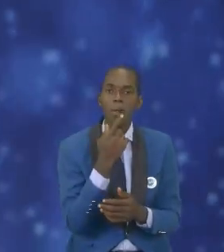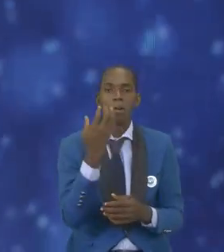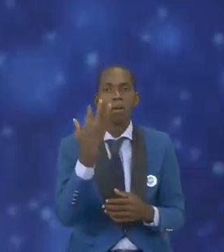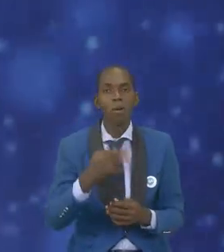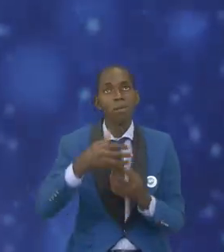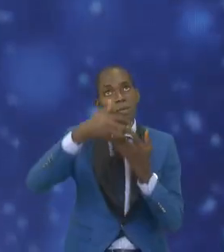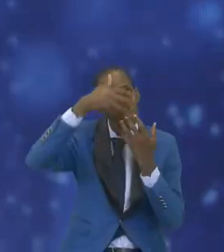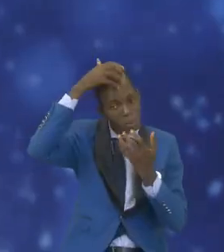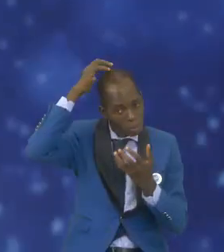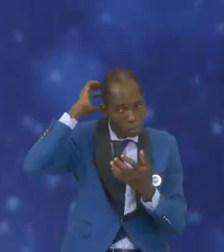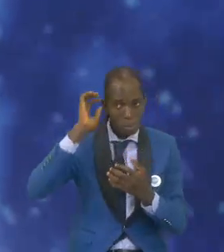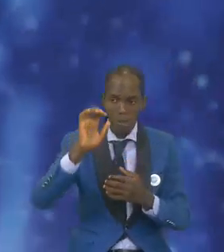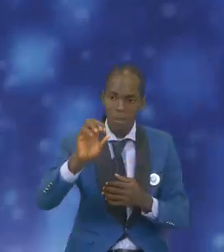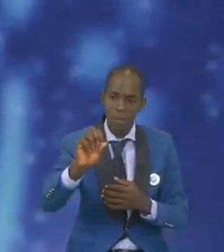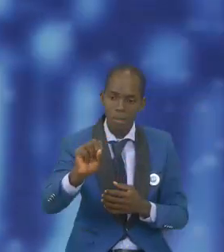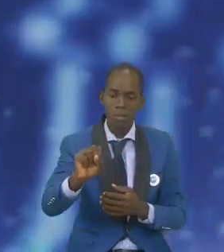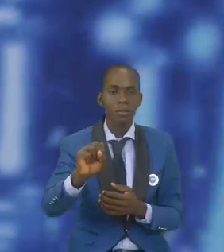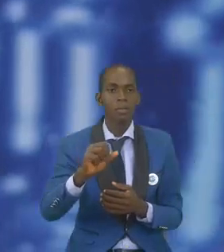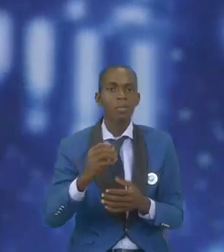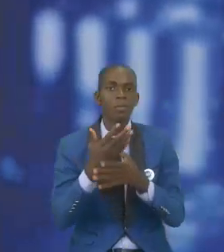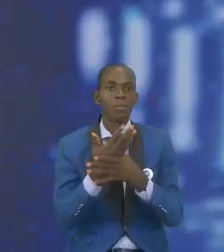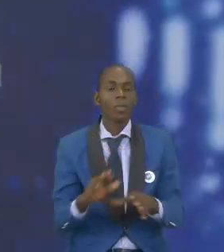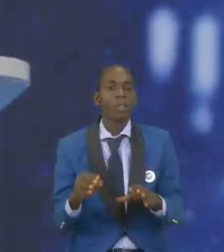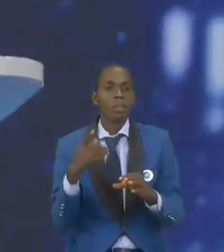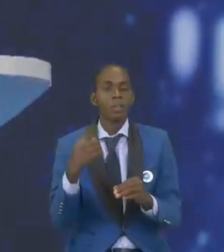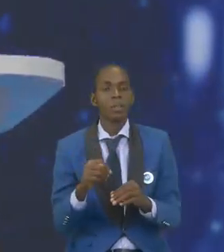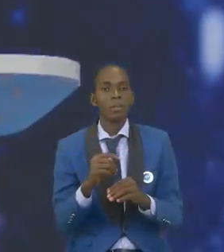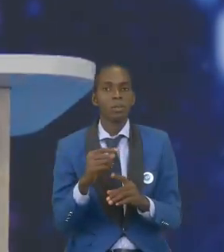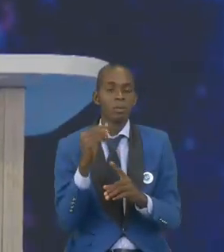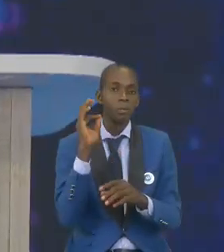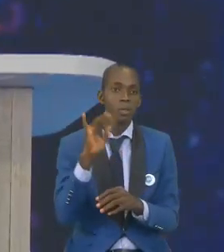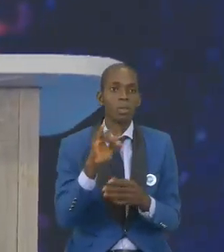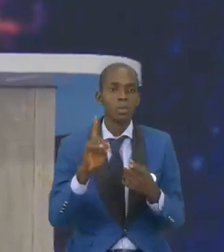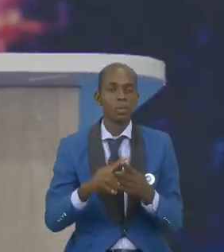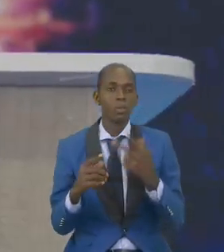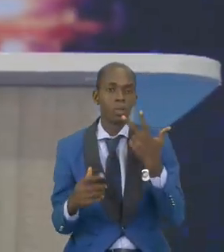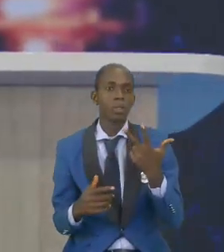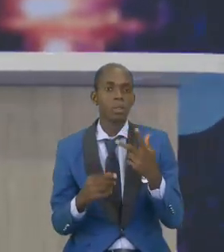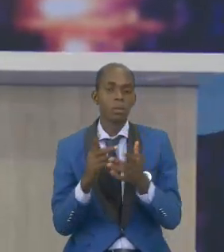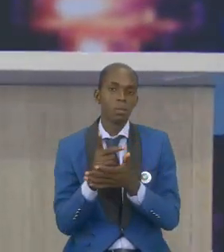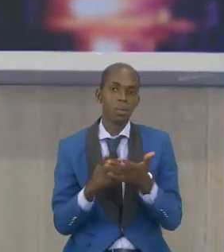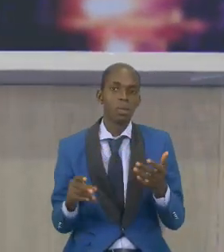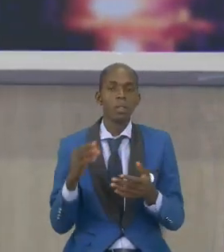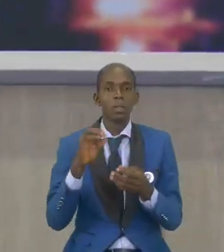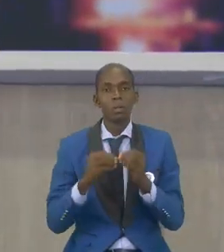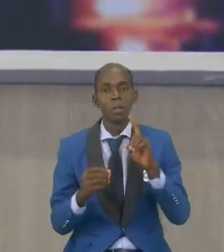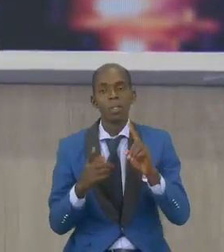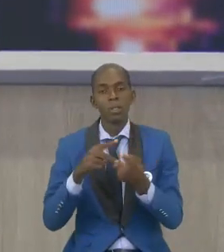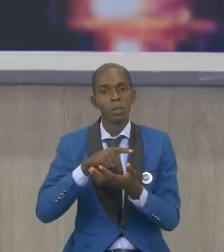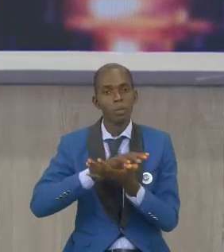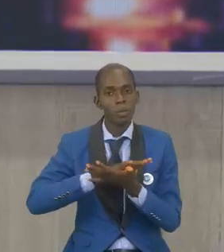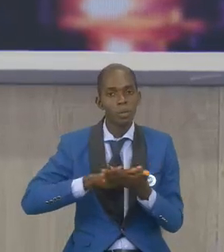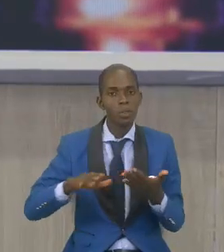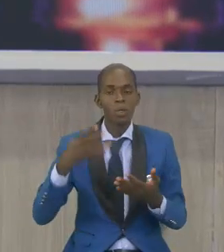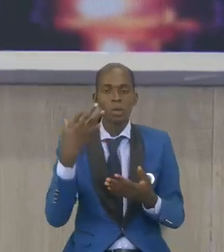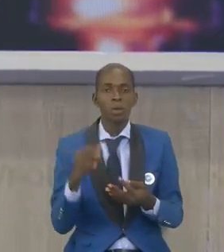of lions. We're dividing the message to three parts. Number one, the purity of